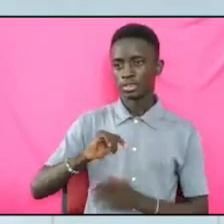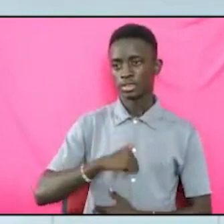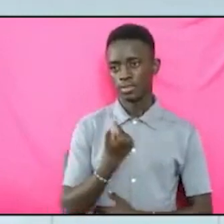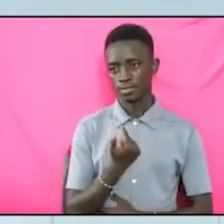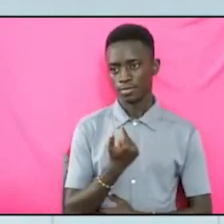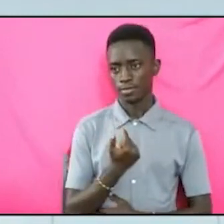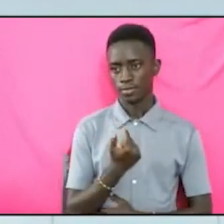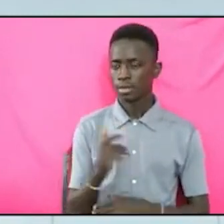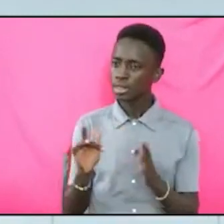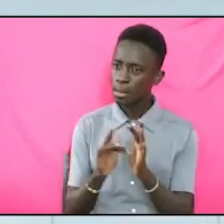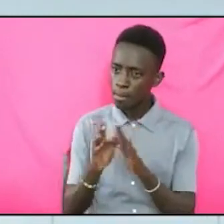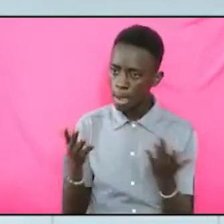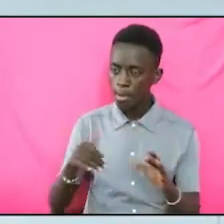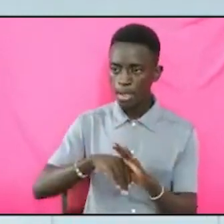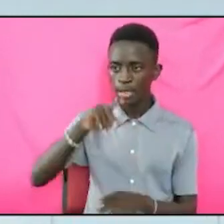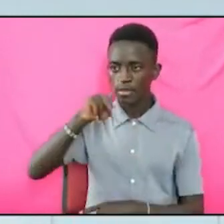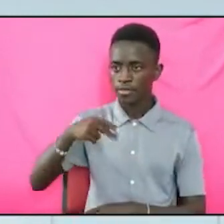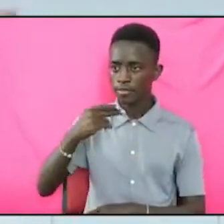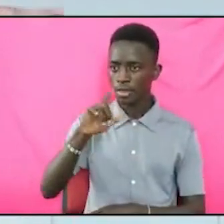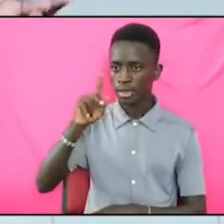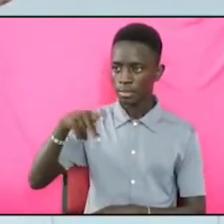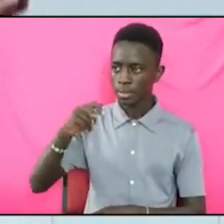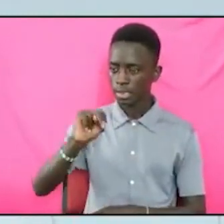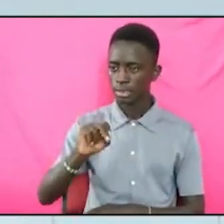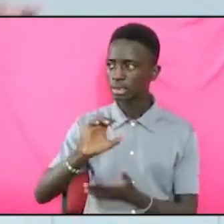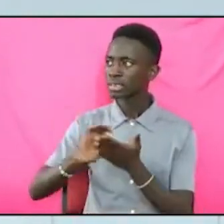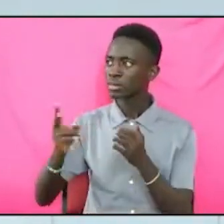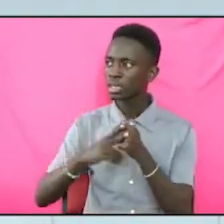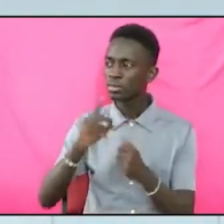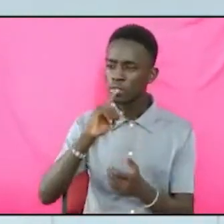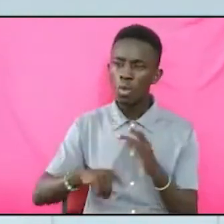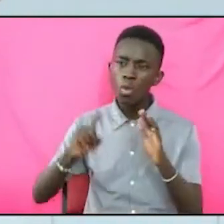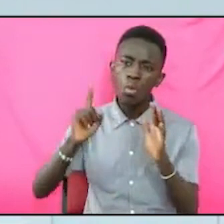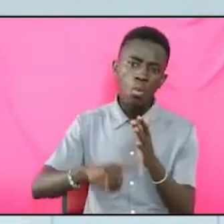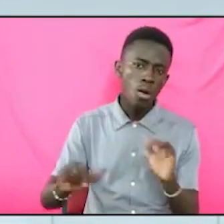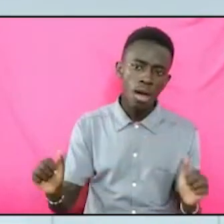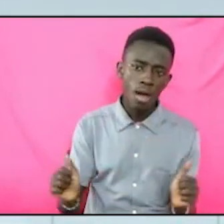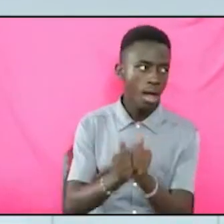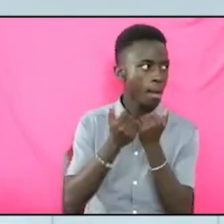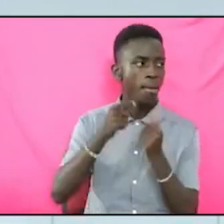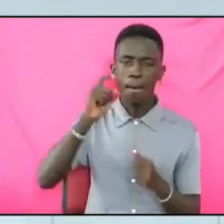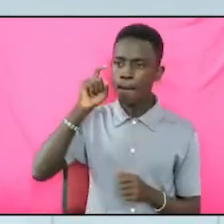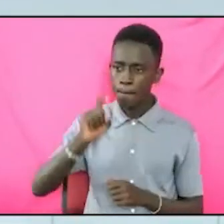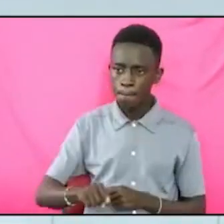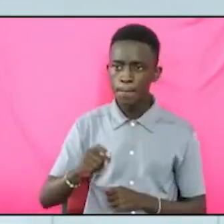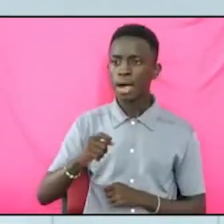The Bible in Philippians chapter 1 verse 27 says, whatever happens, conduct yourself in a manner that is worthy of